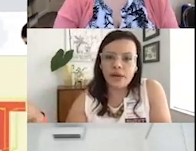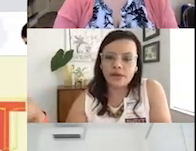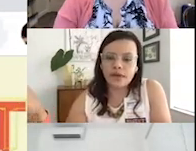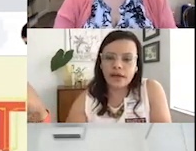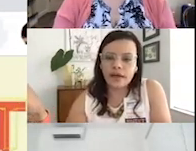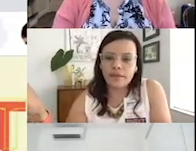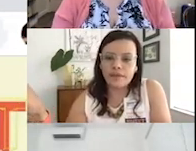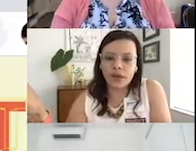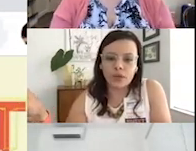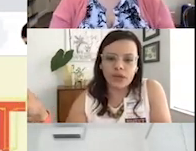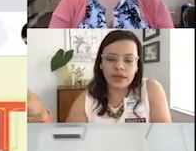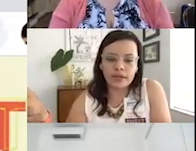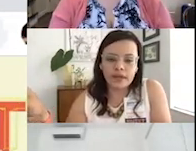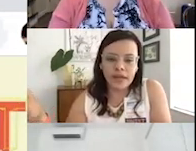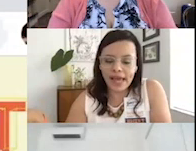pointed out